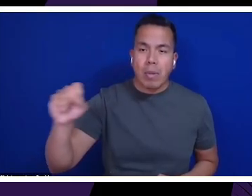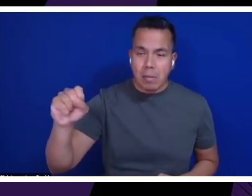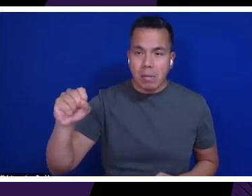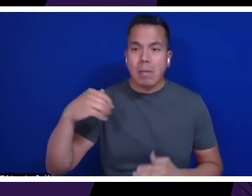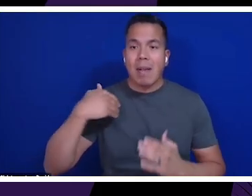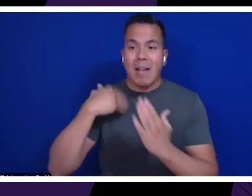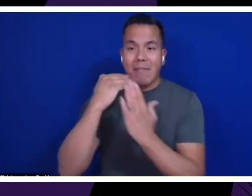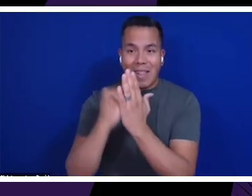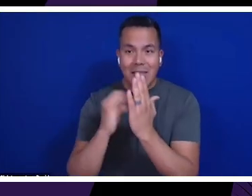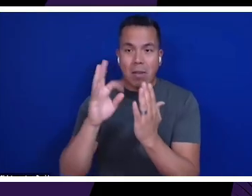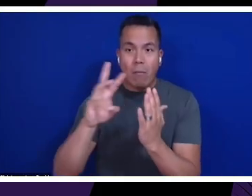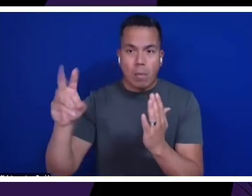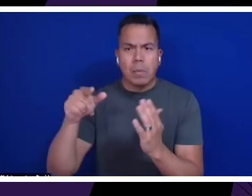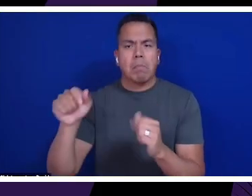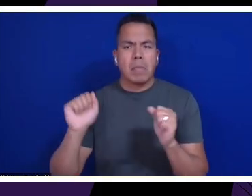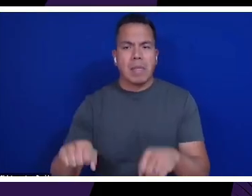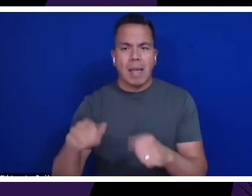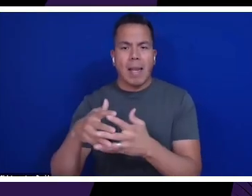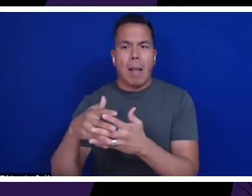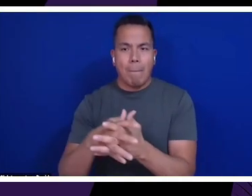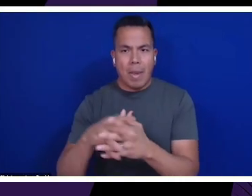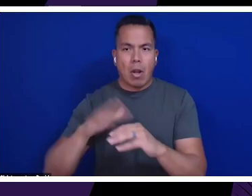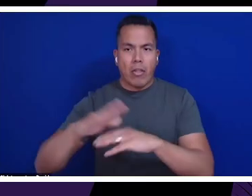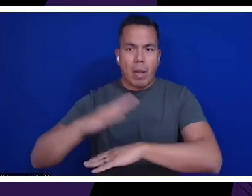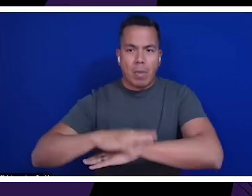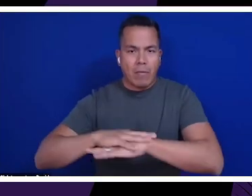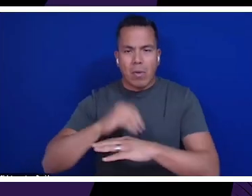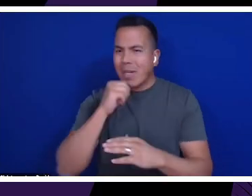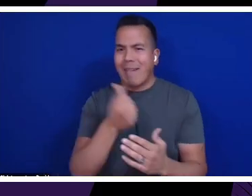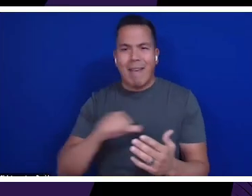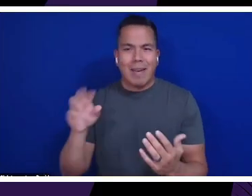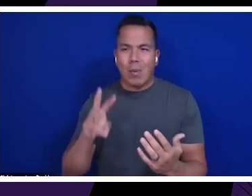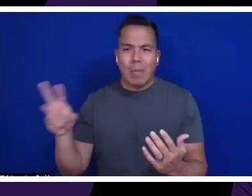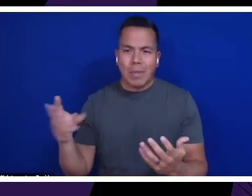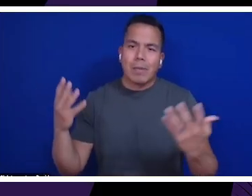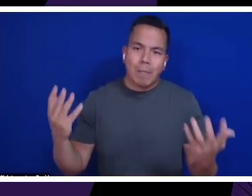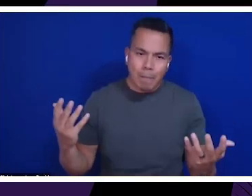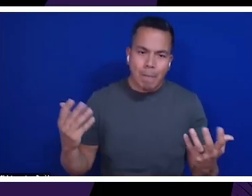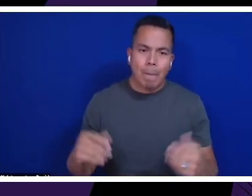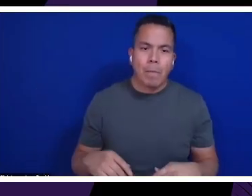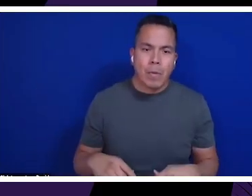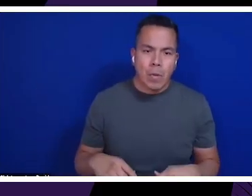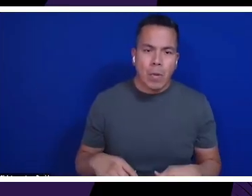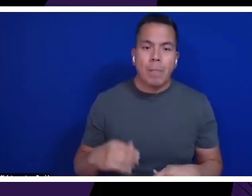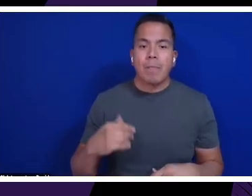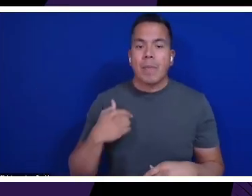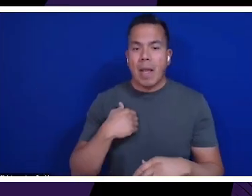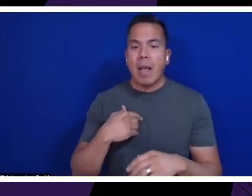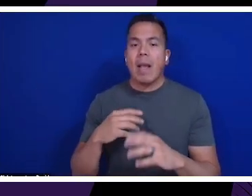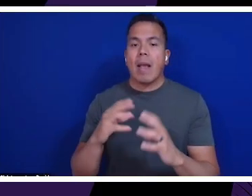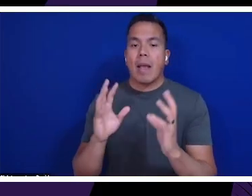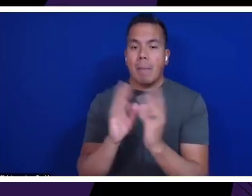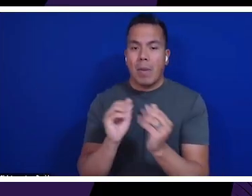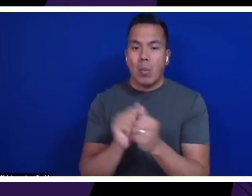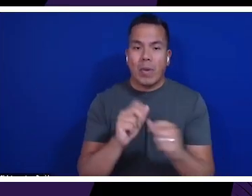that can embed on their platform. Not everybody can embed. So I got on a call with Keith and my mentor as well,